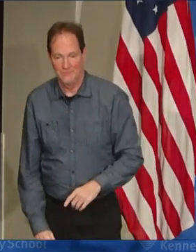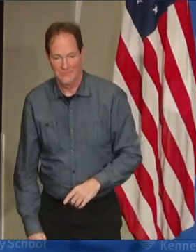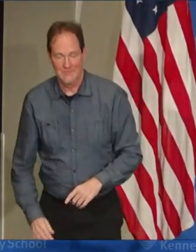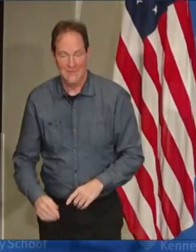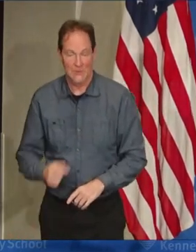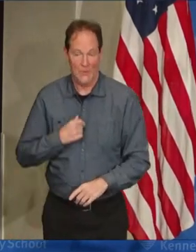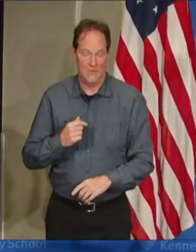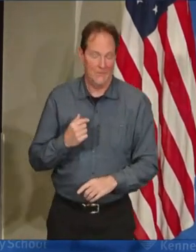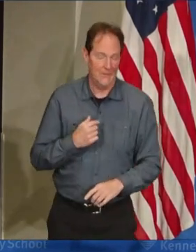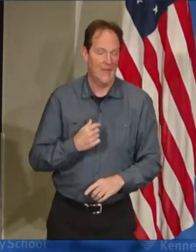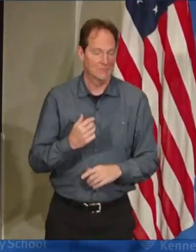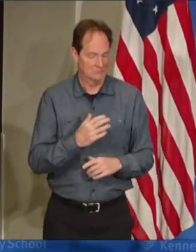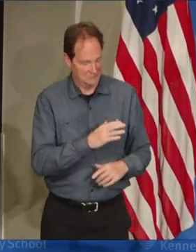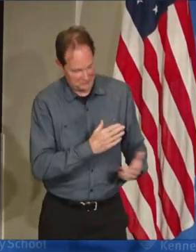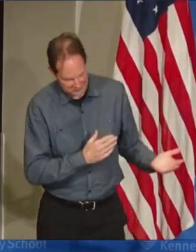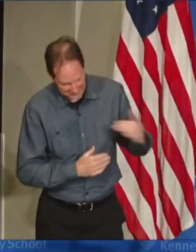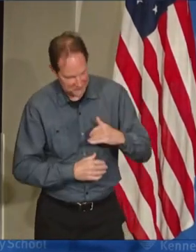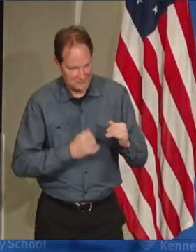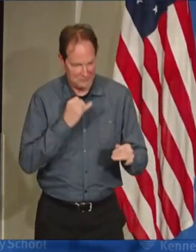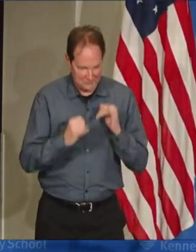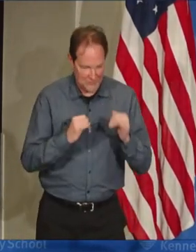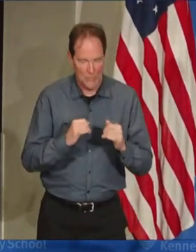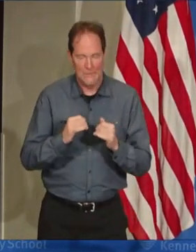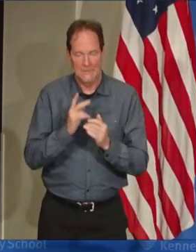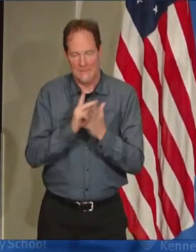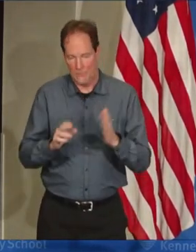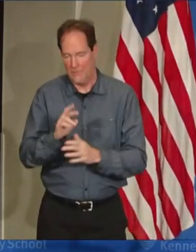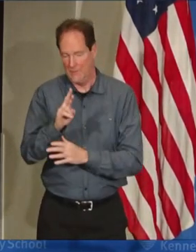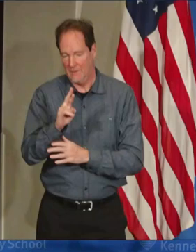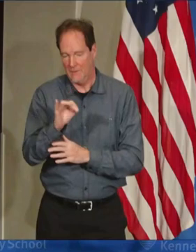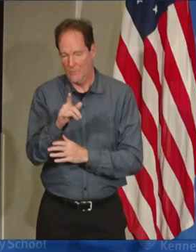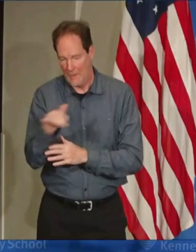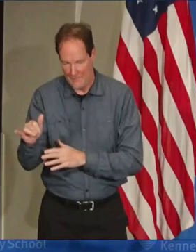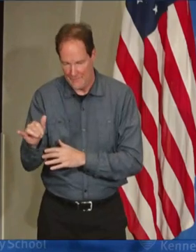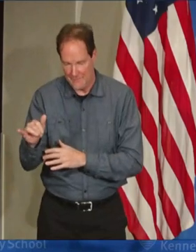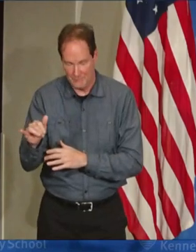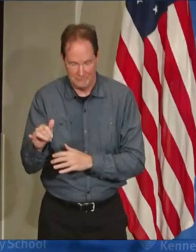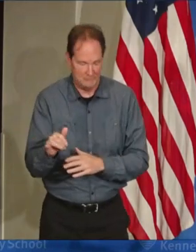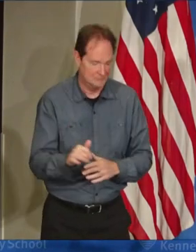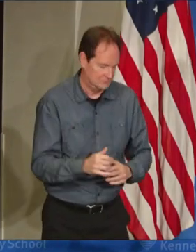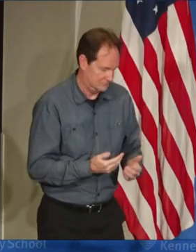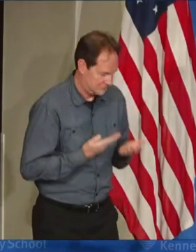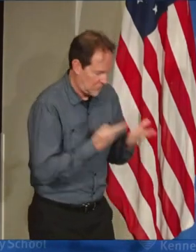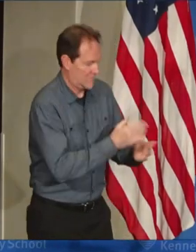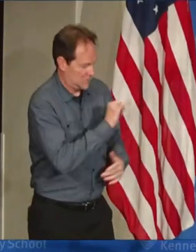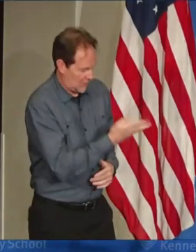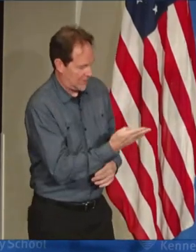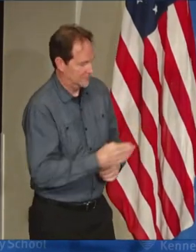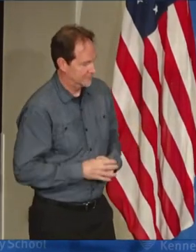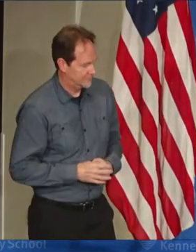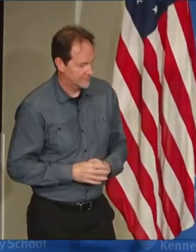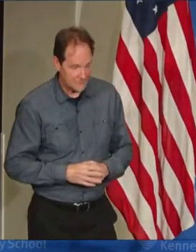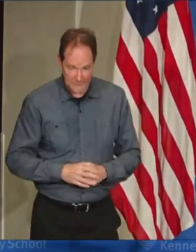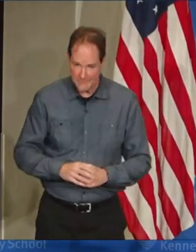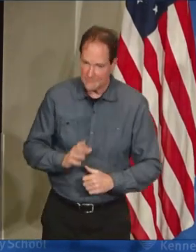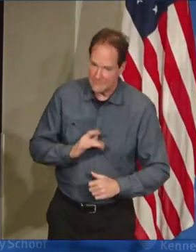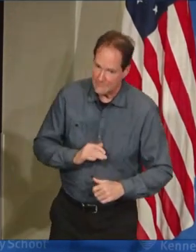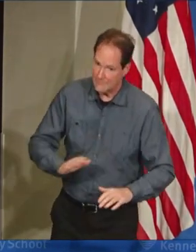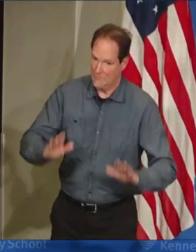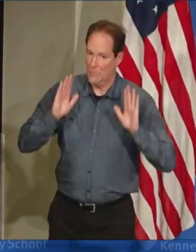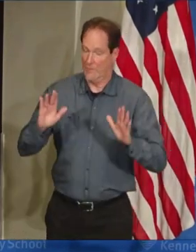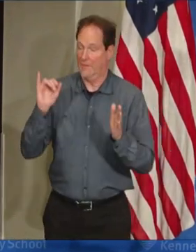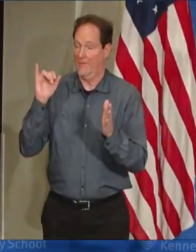I was called in for an interview with Secretary Riley and was offered the job. And what was great about